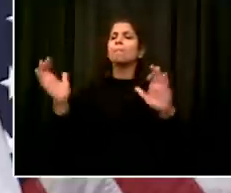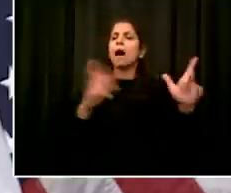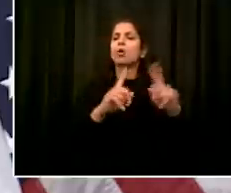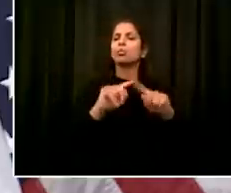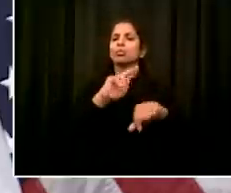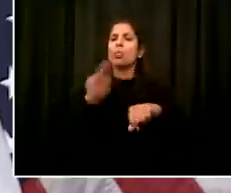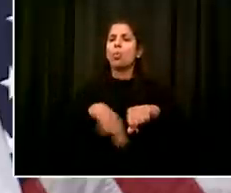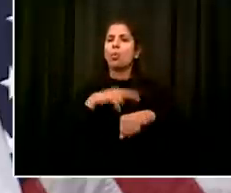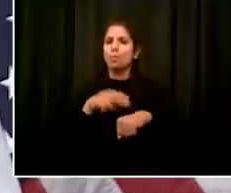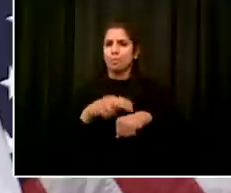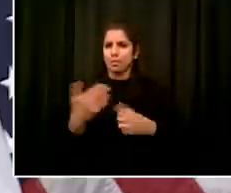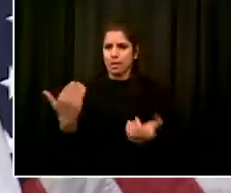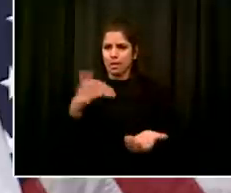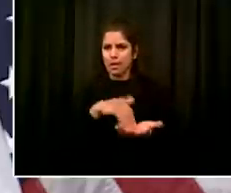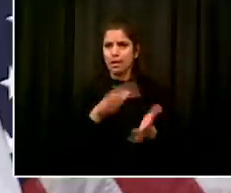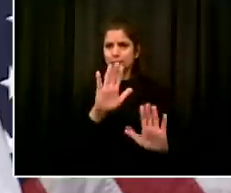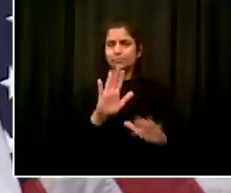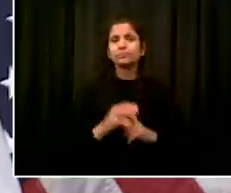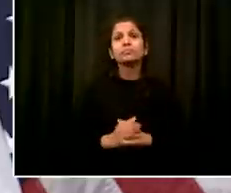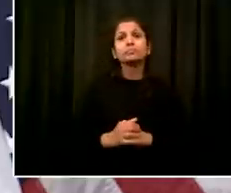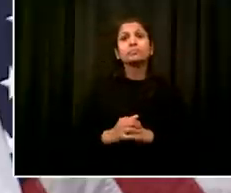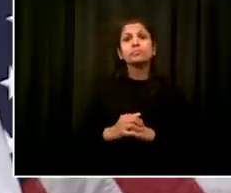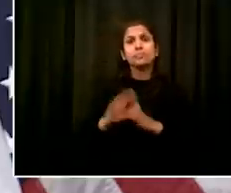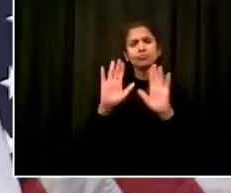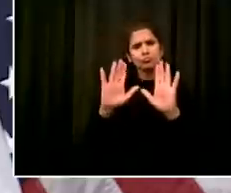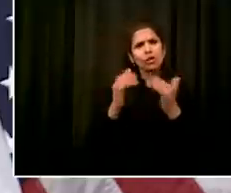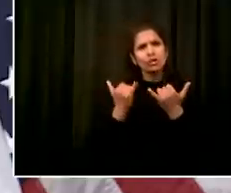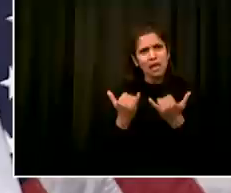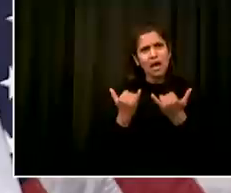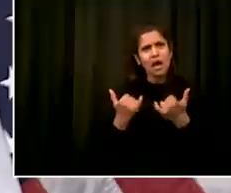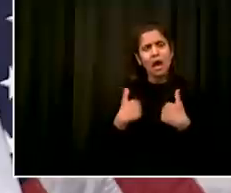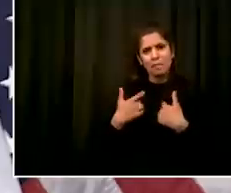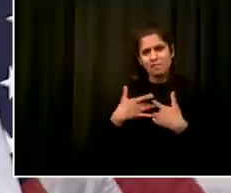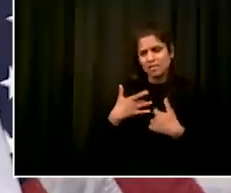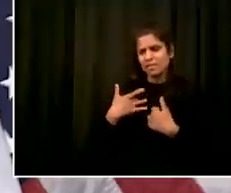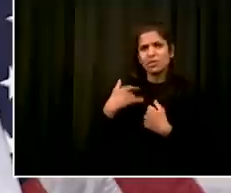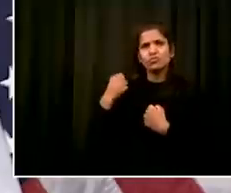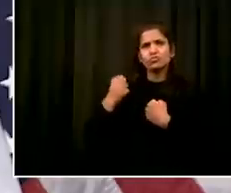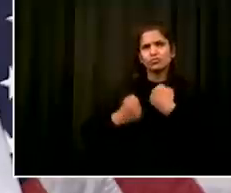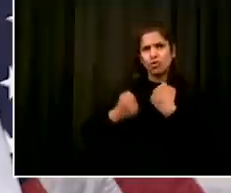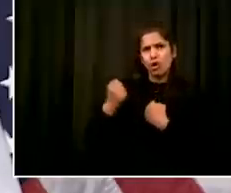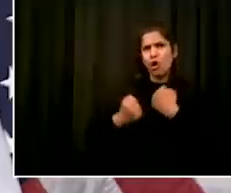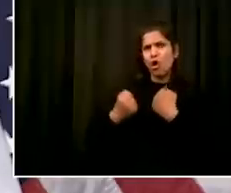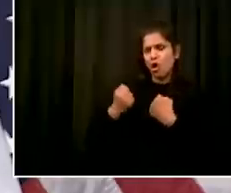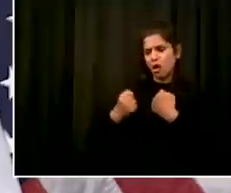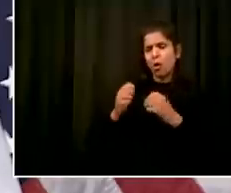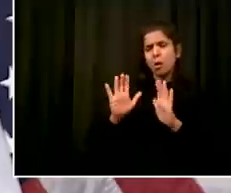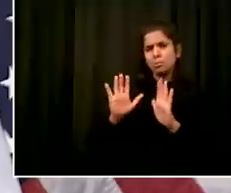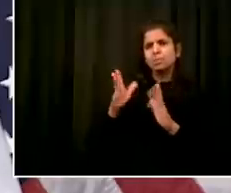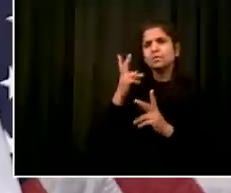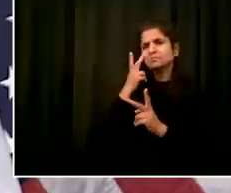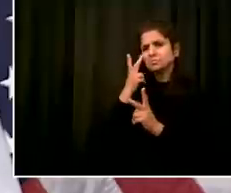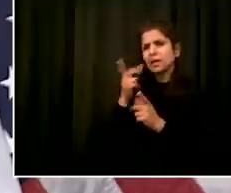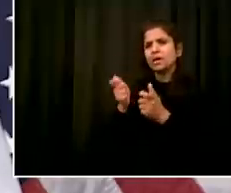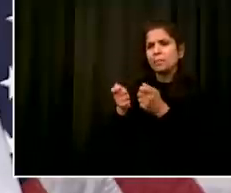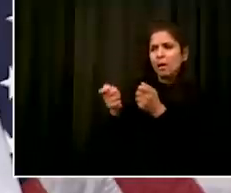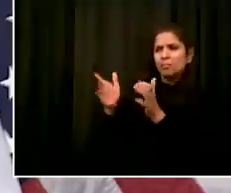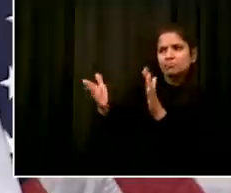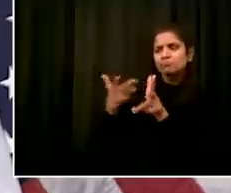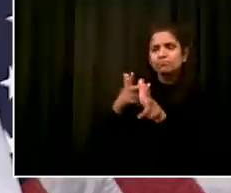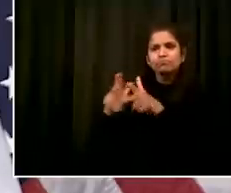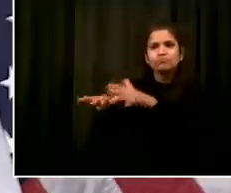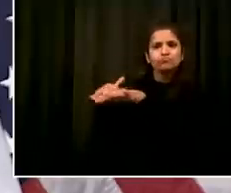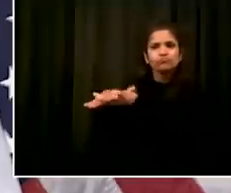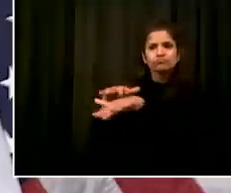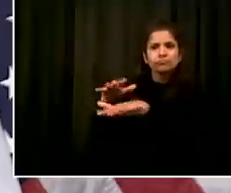that because phase one only involves certain types of work. You know, our prediction is between 200,000 and 400,000 people are